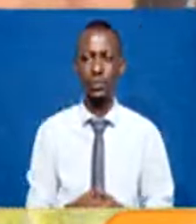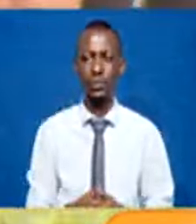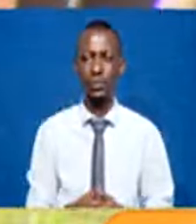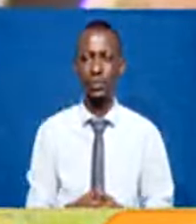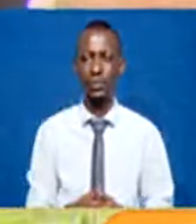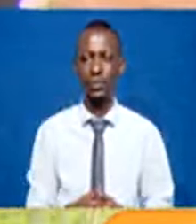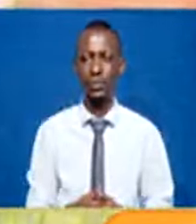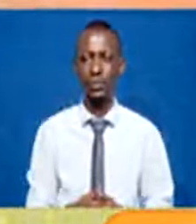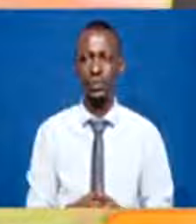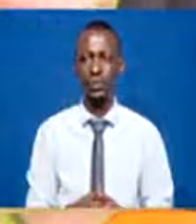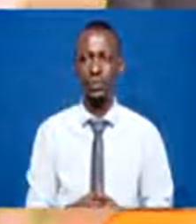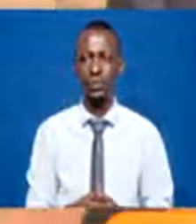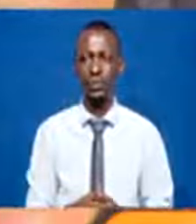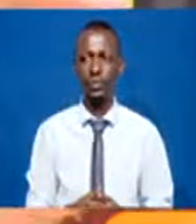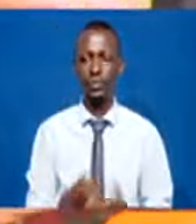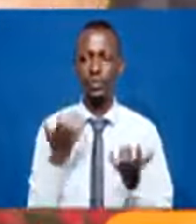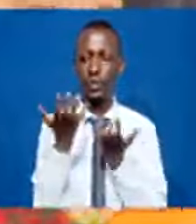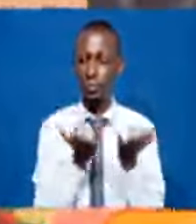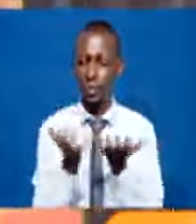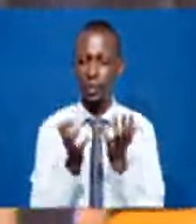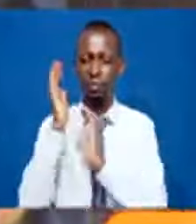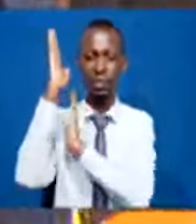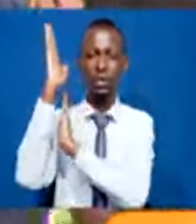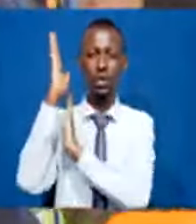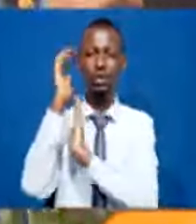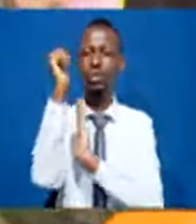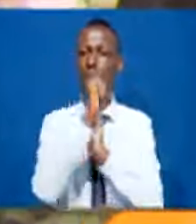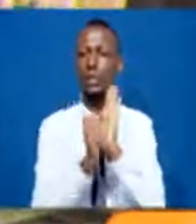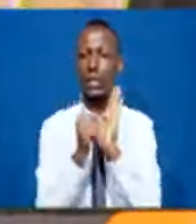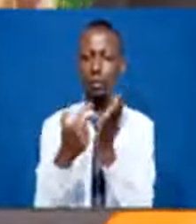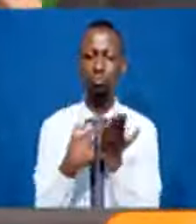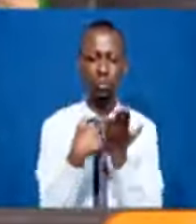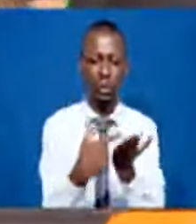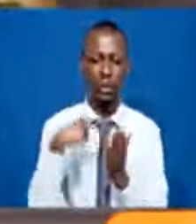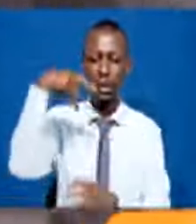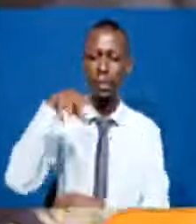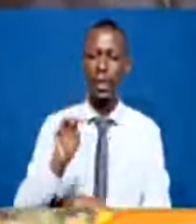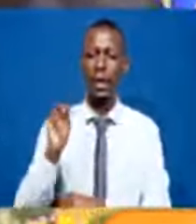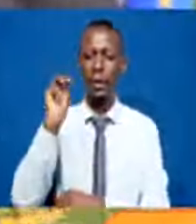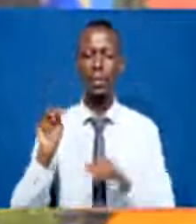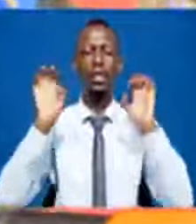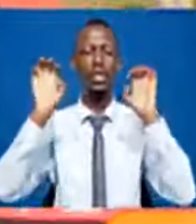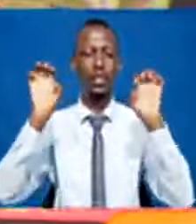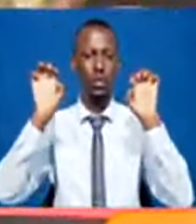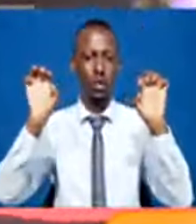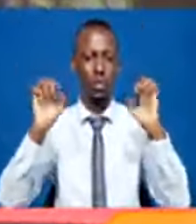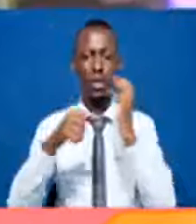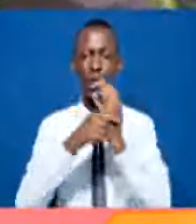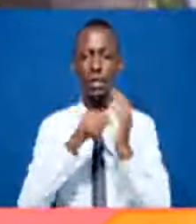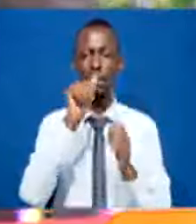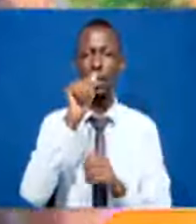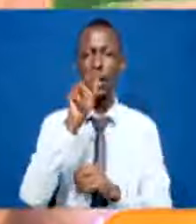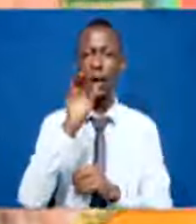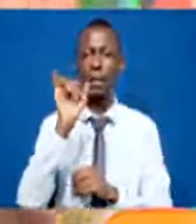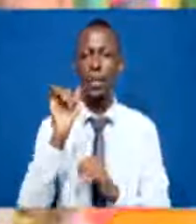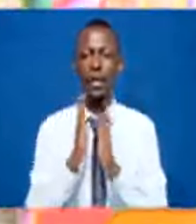Trade and security were top of the agenda as Ethiopia's Prime Minister Abiy Ahmed and his